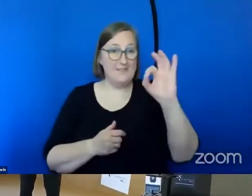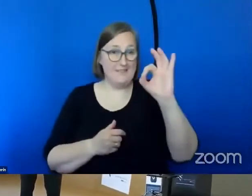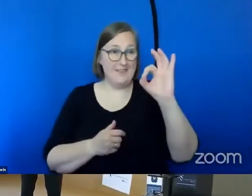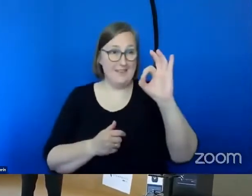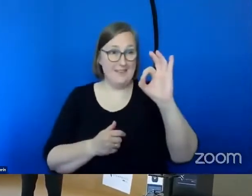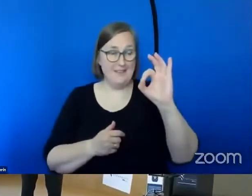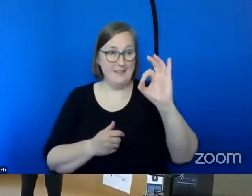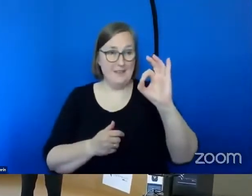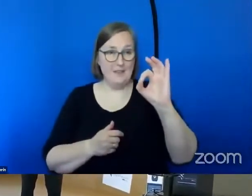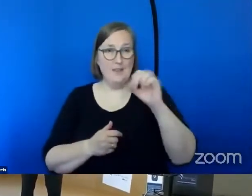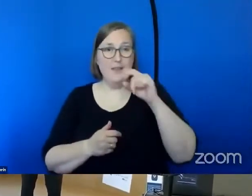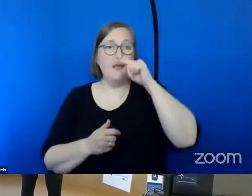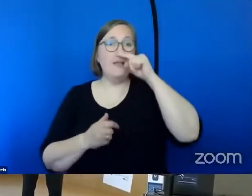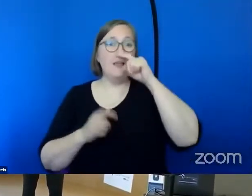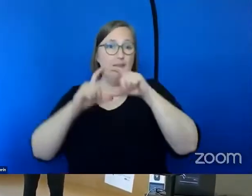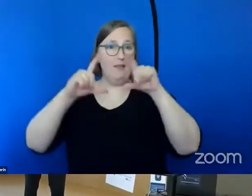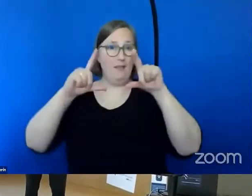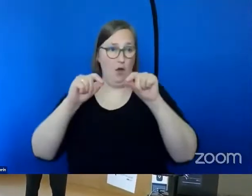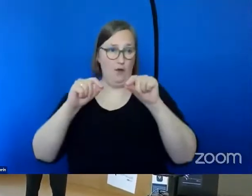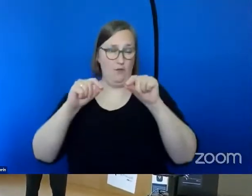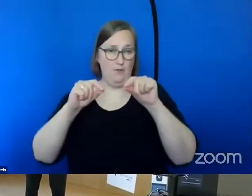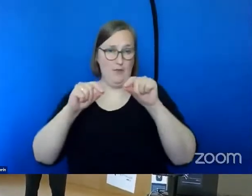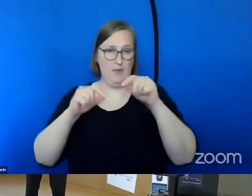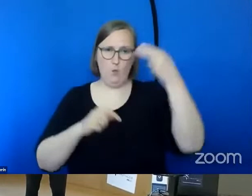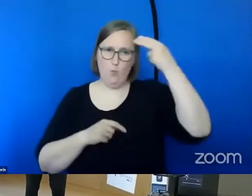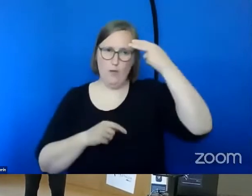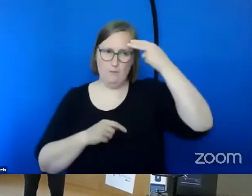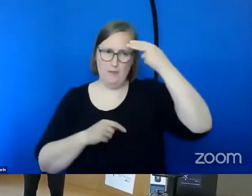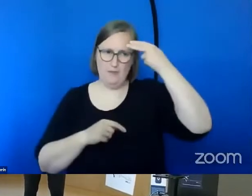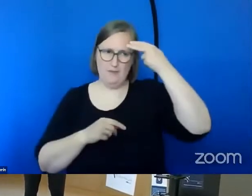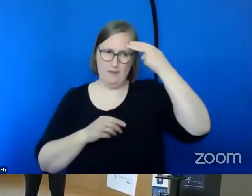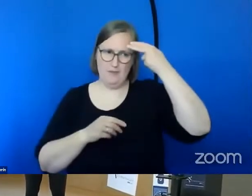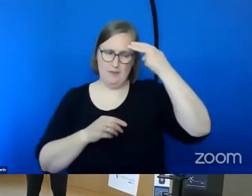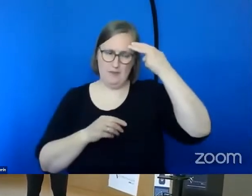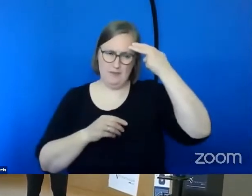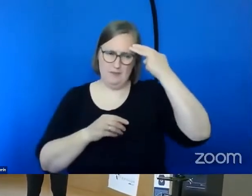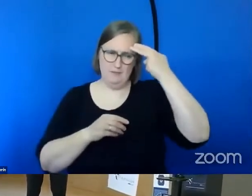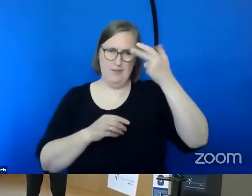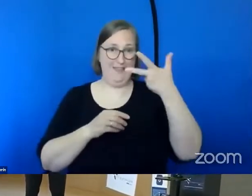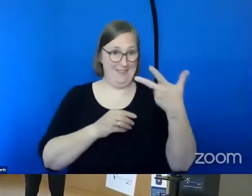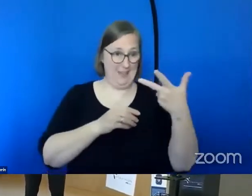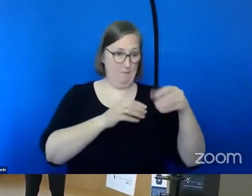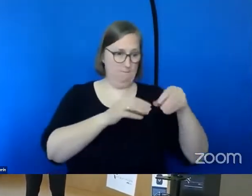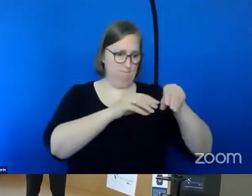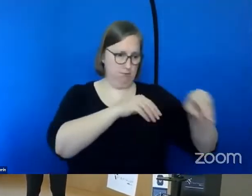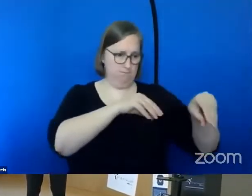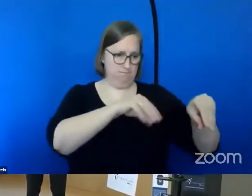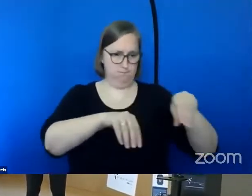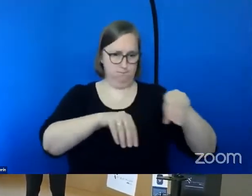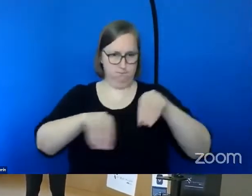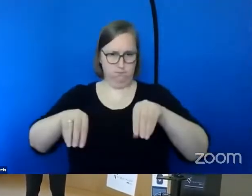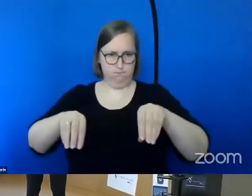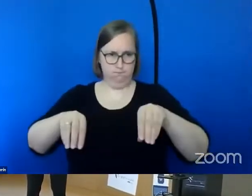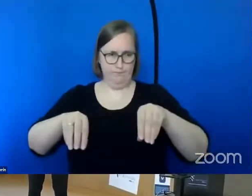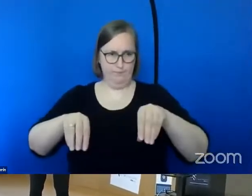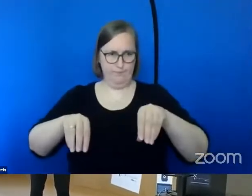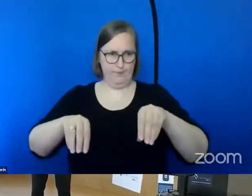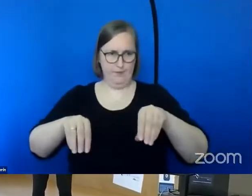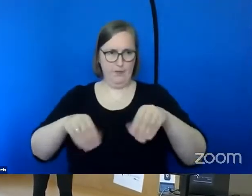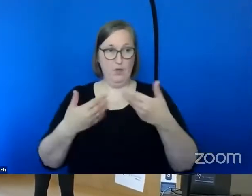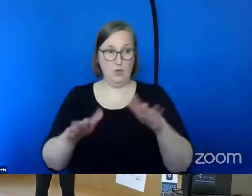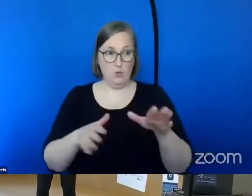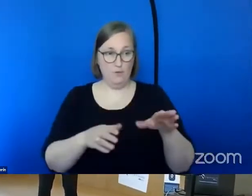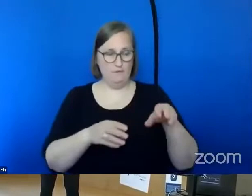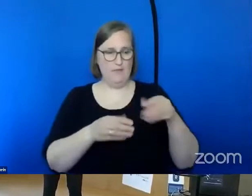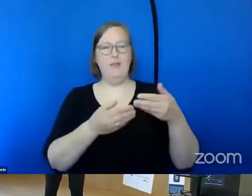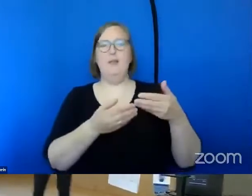the key, adds the Lego brick. This is a completely different tactic, and the first time we've seen the operation go this way.